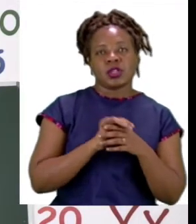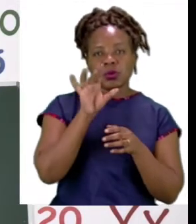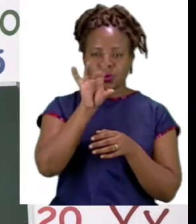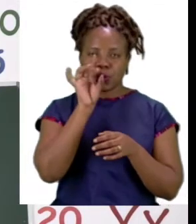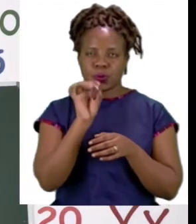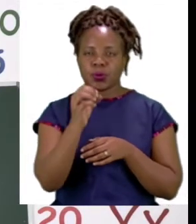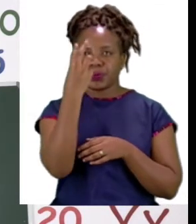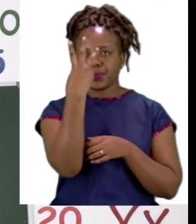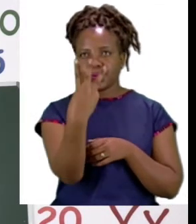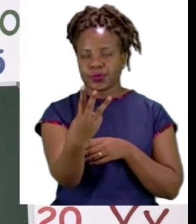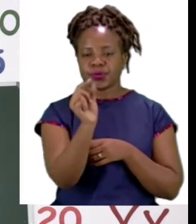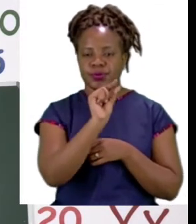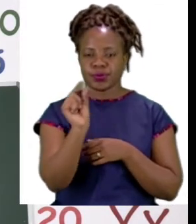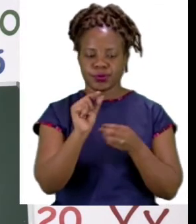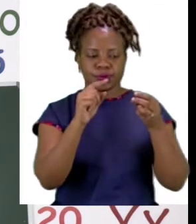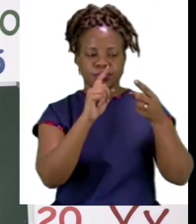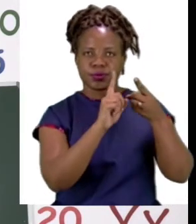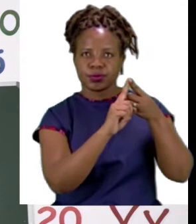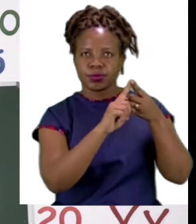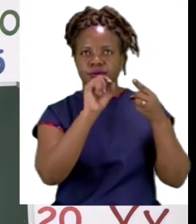with are sail,